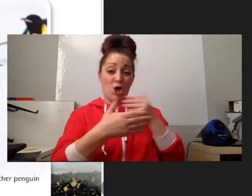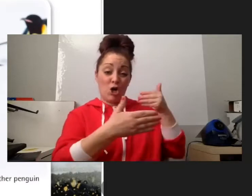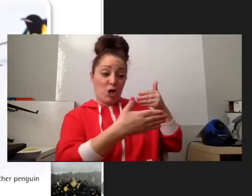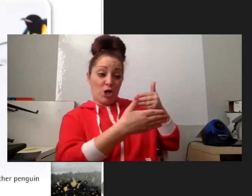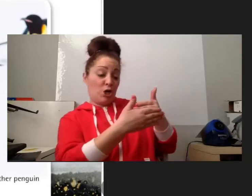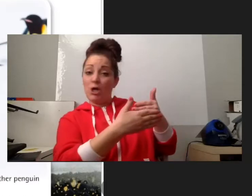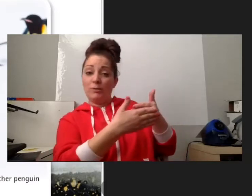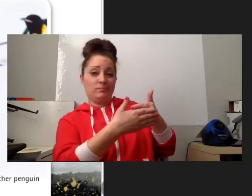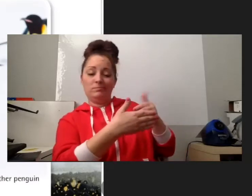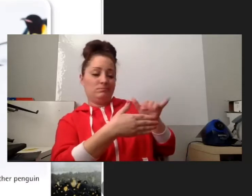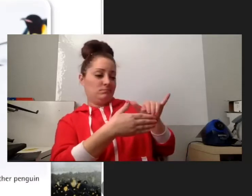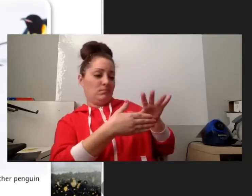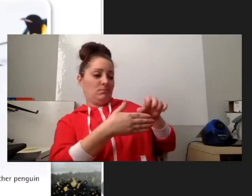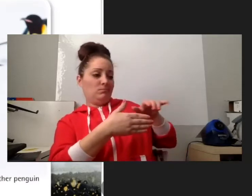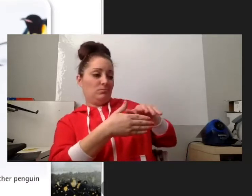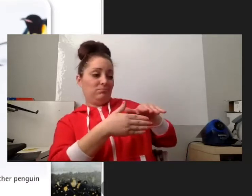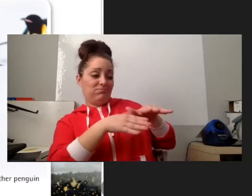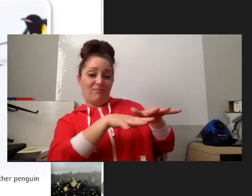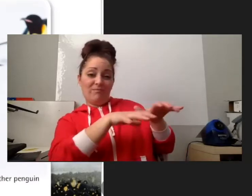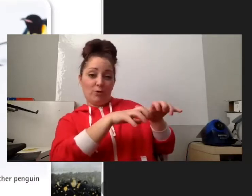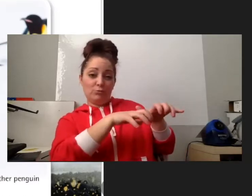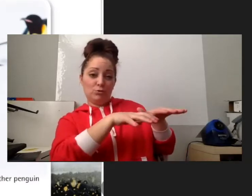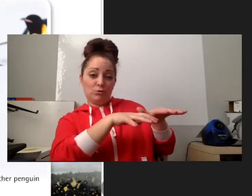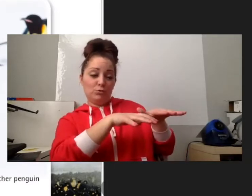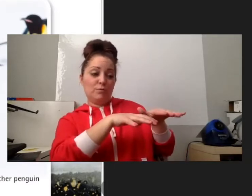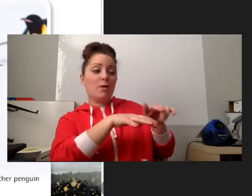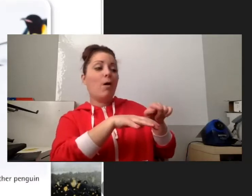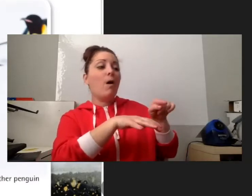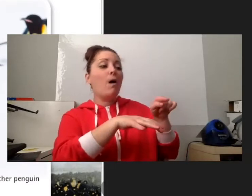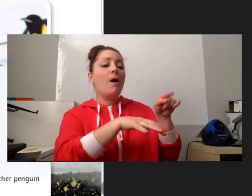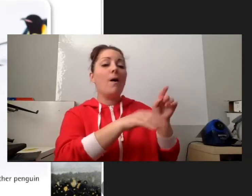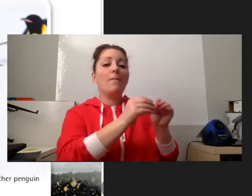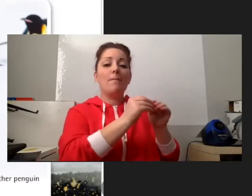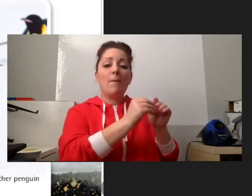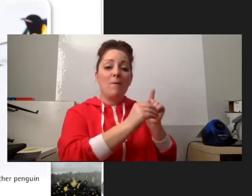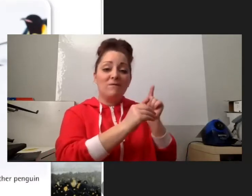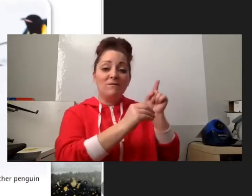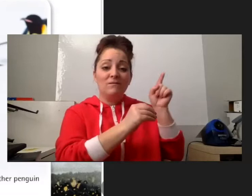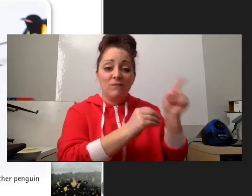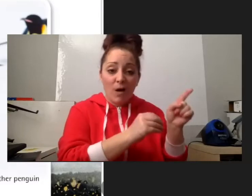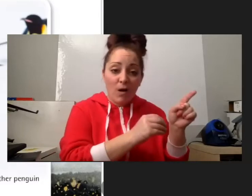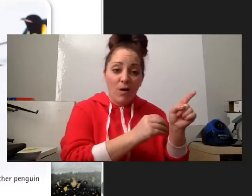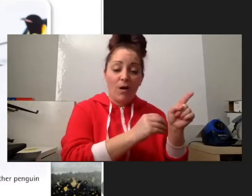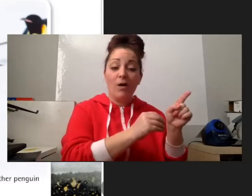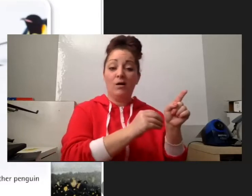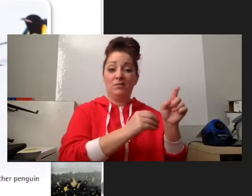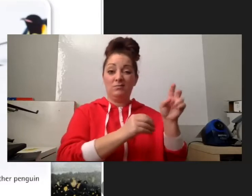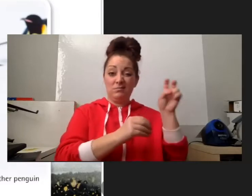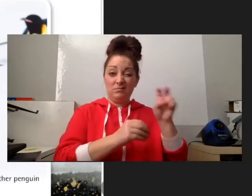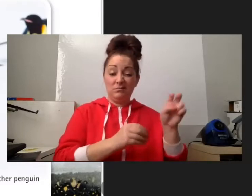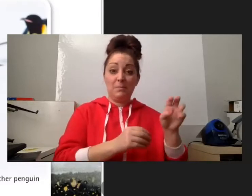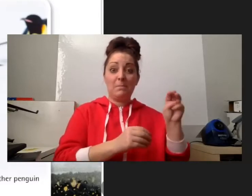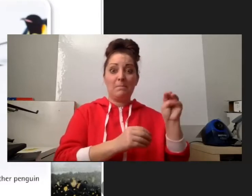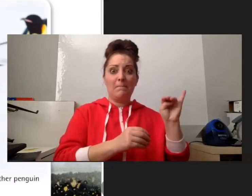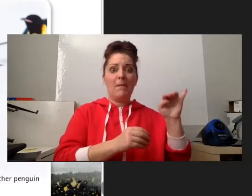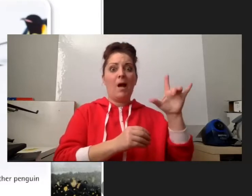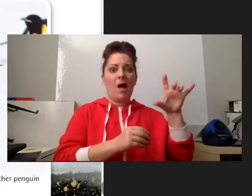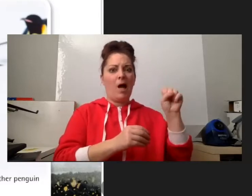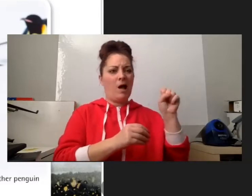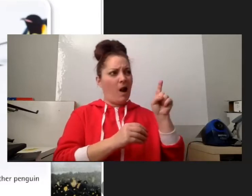the water near the shore, it's frozen for many miles.